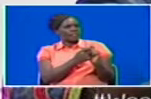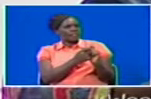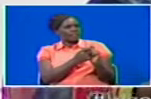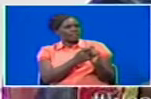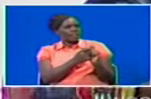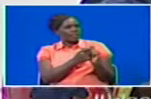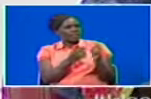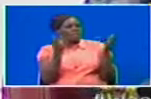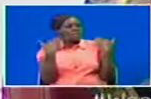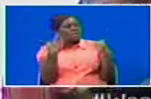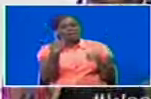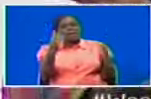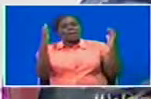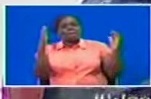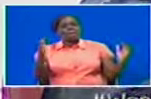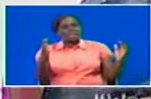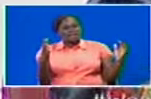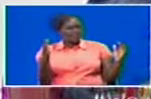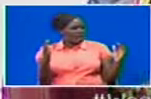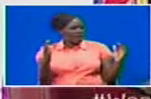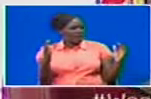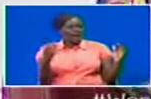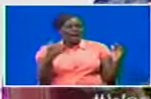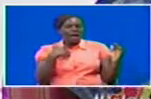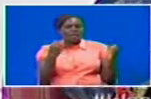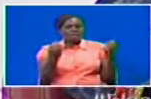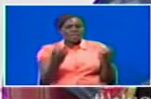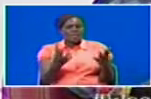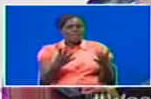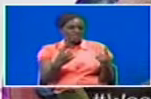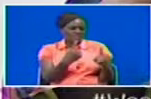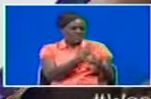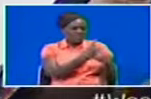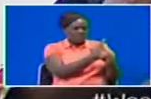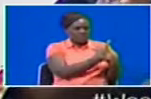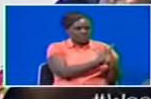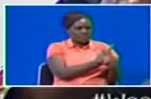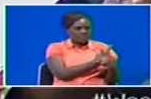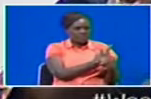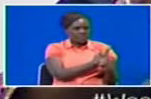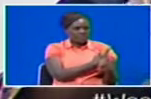Meru is not just one big mass. It has got different